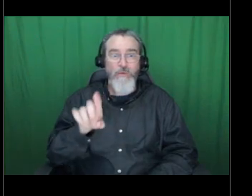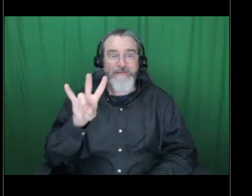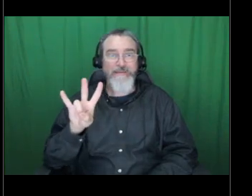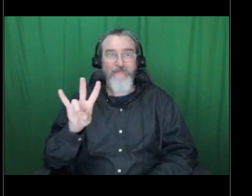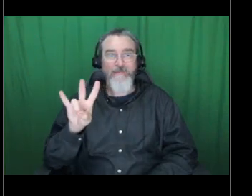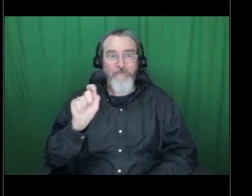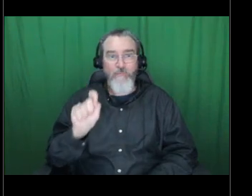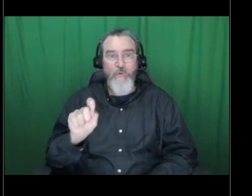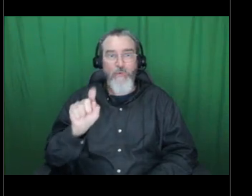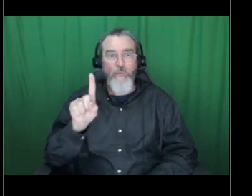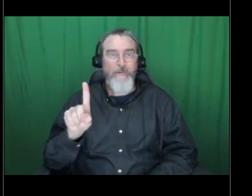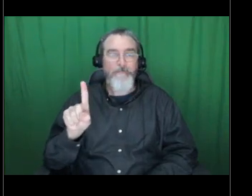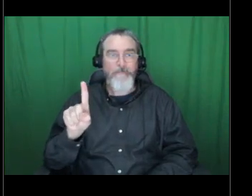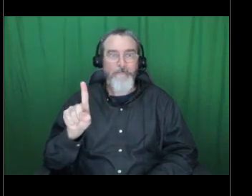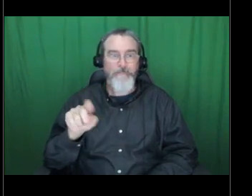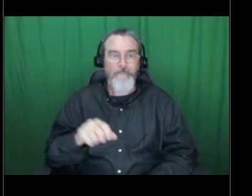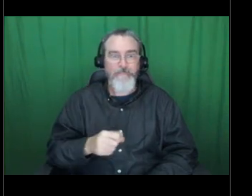A117.1,